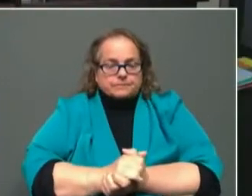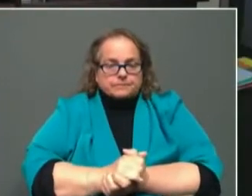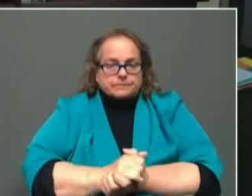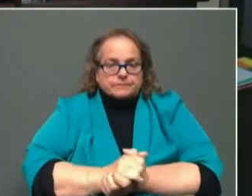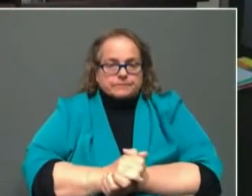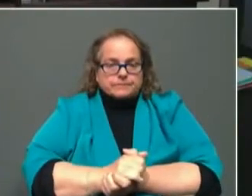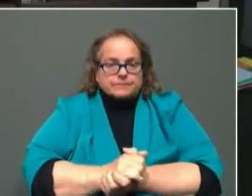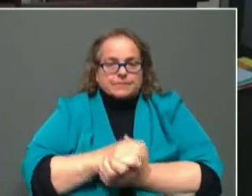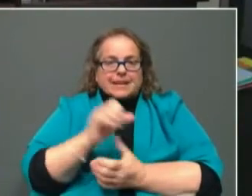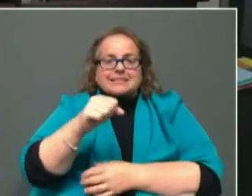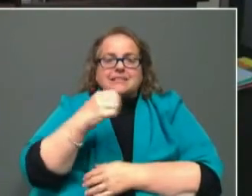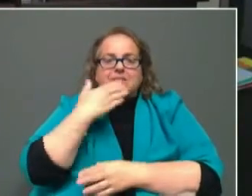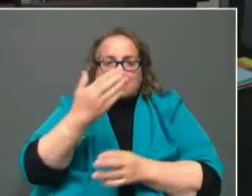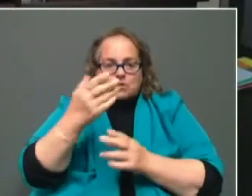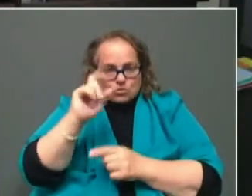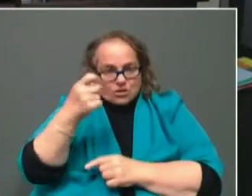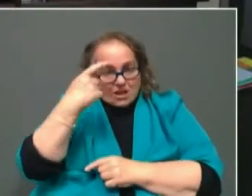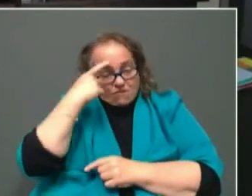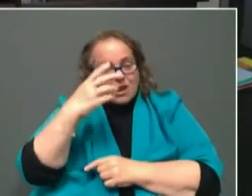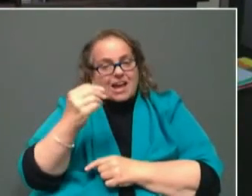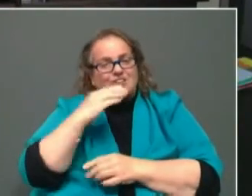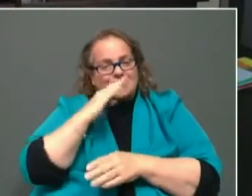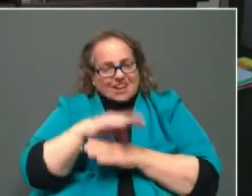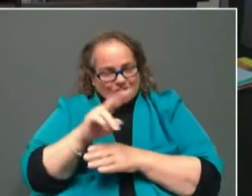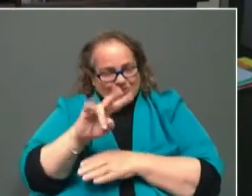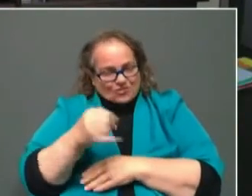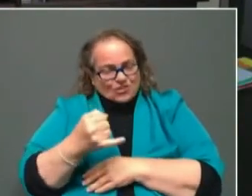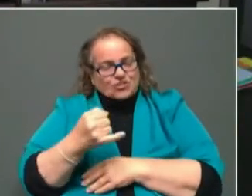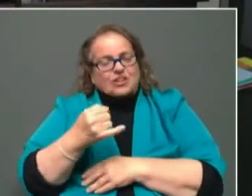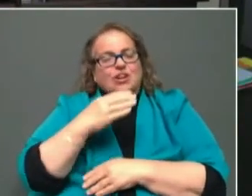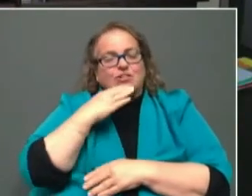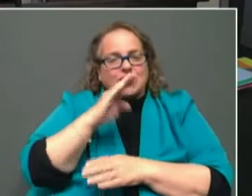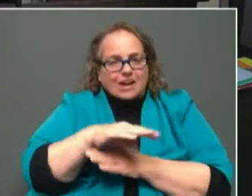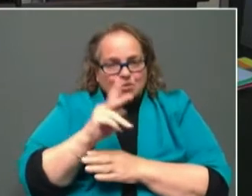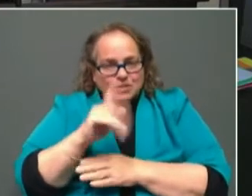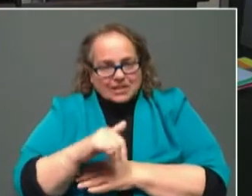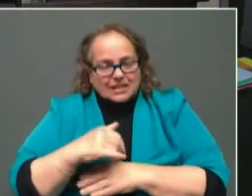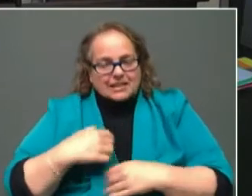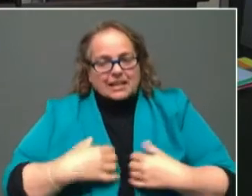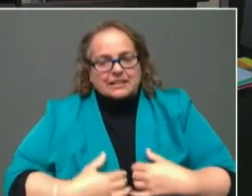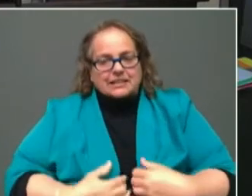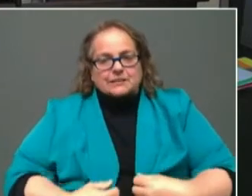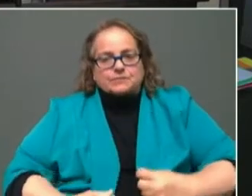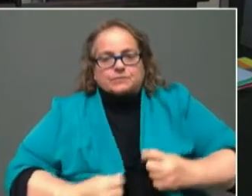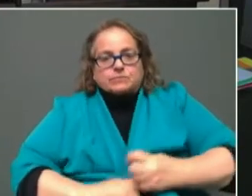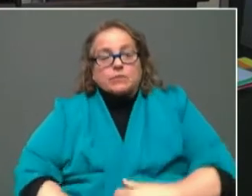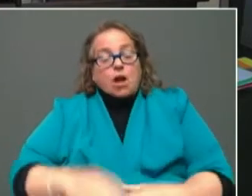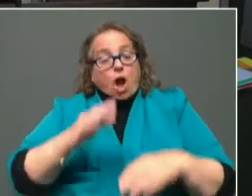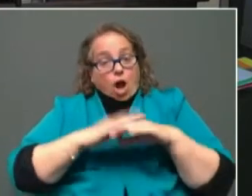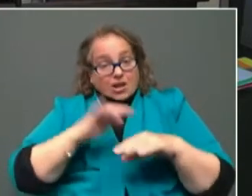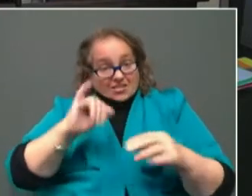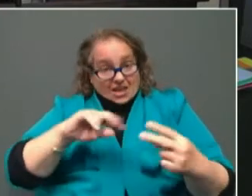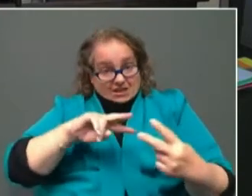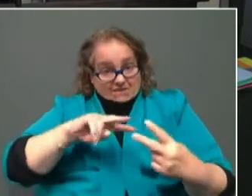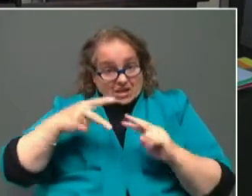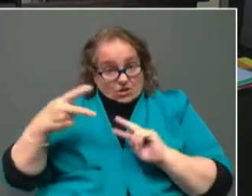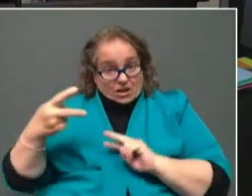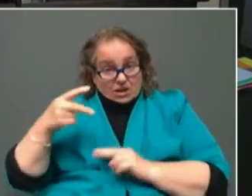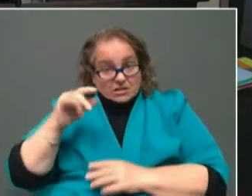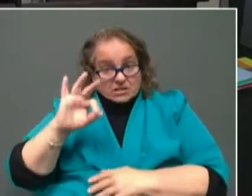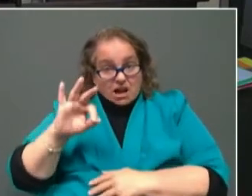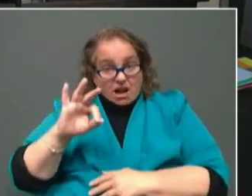Thank you, Governor. Good afternoon, Virginia, and good afternoon, Kentucky. So on the variants, remember